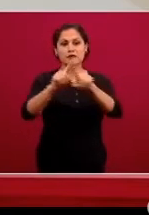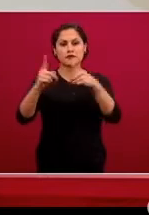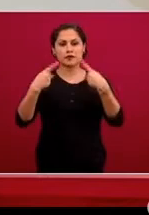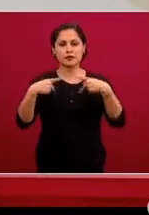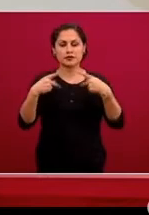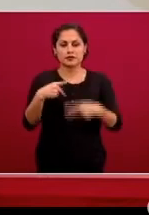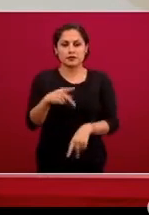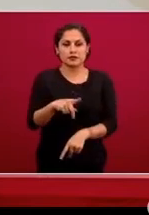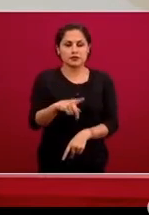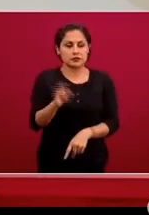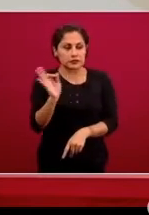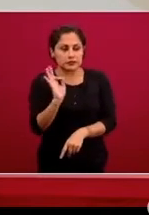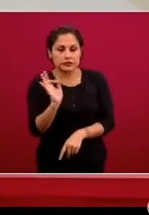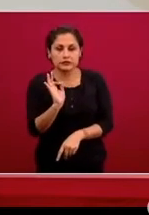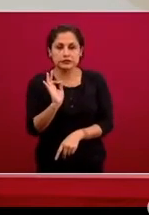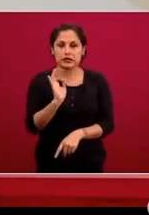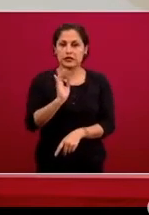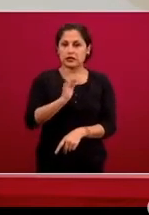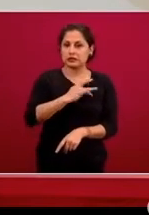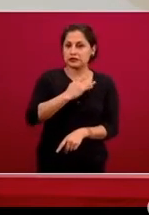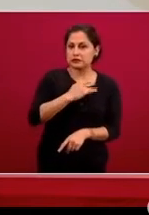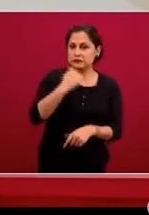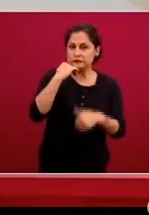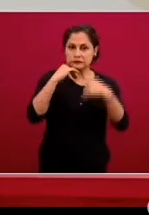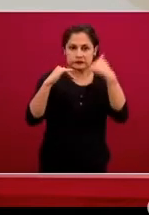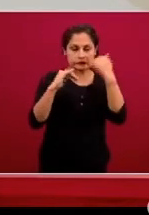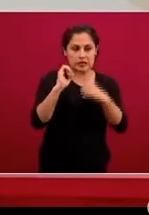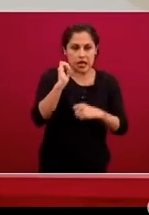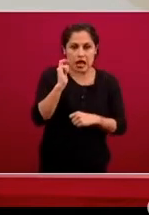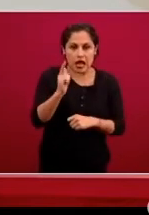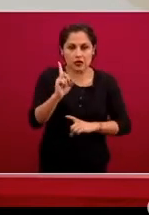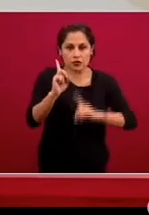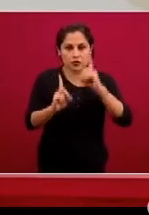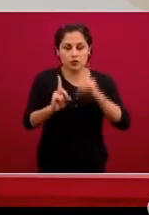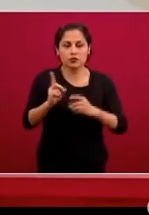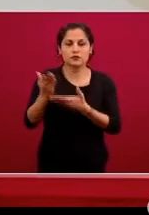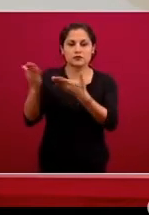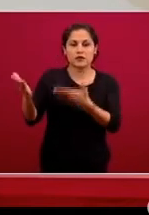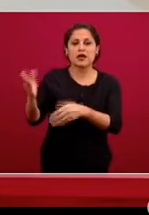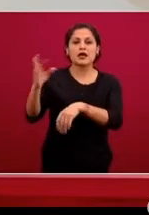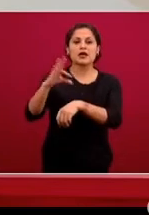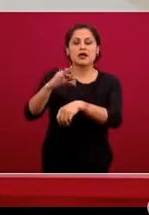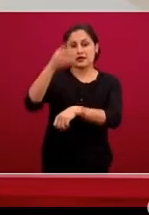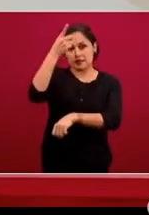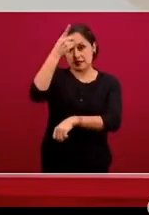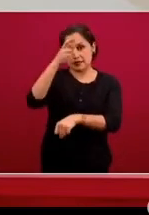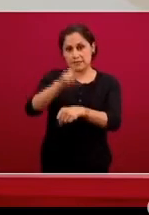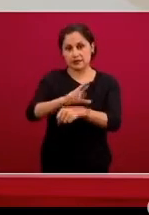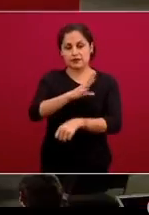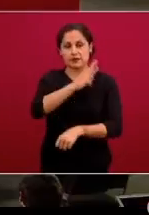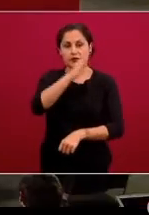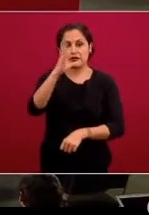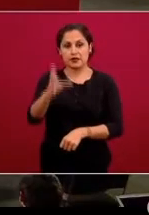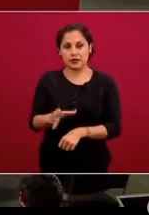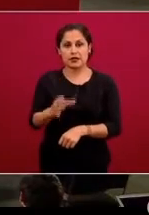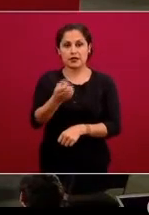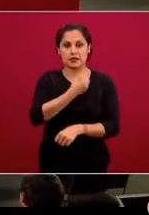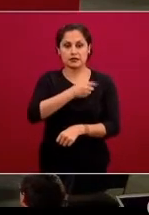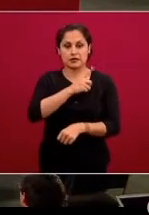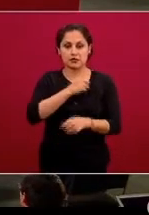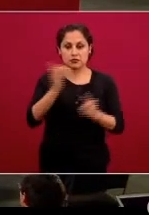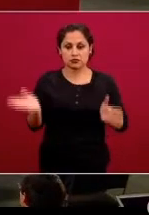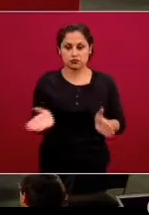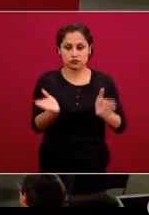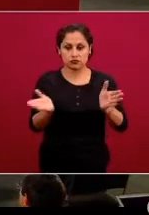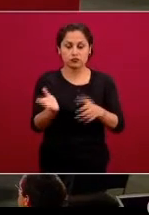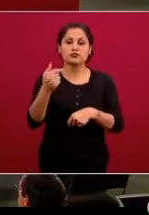see people who are suspect cases for COVID. Now we're going to have another